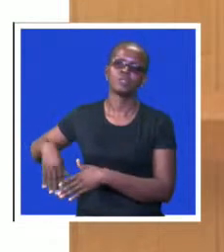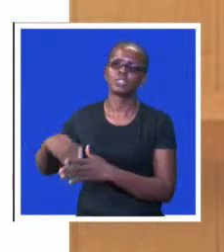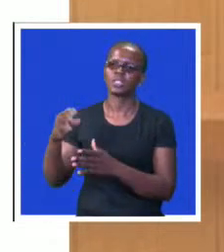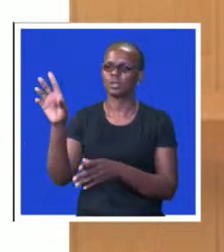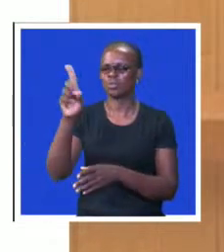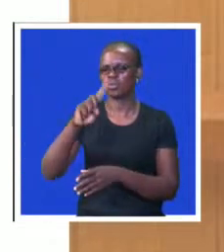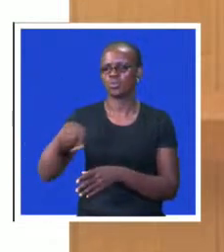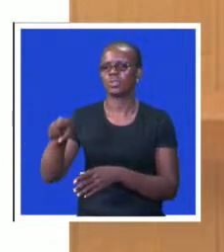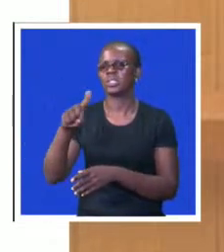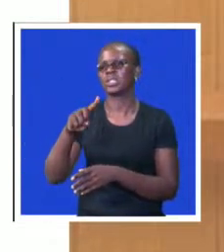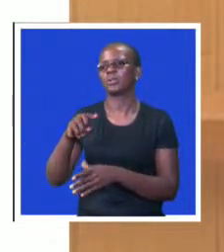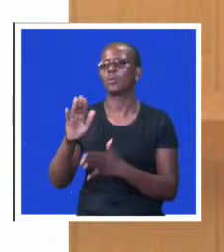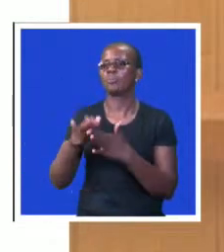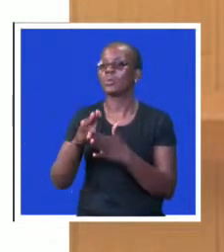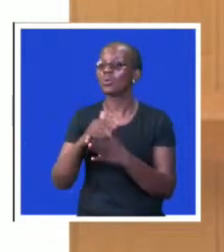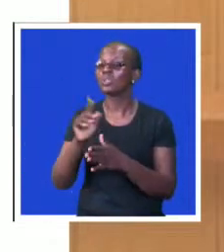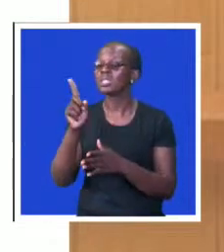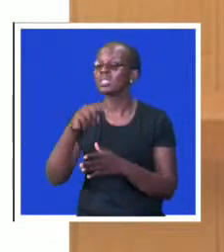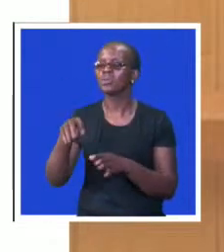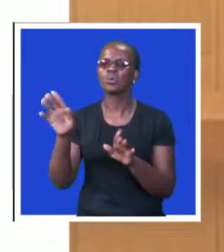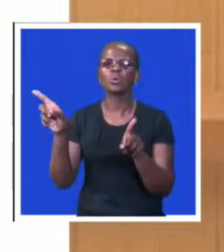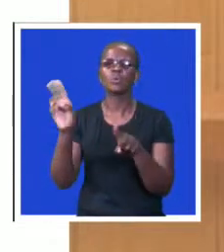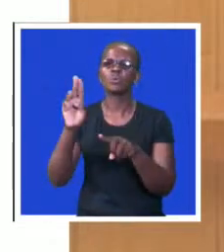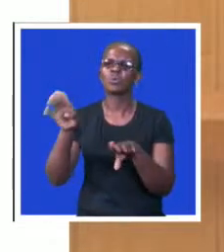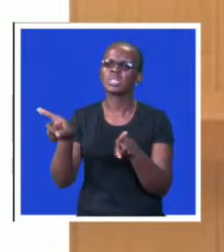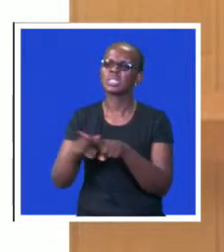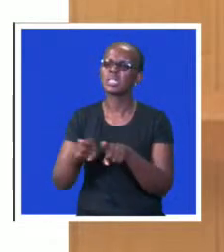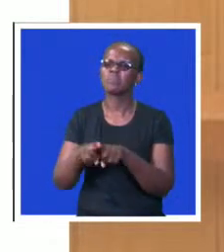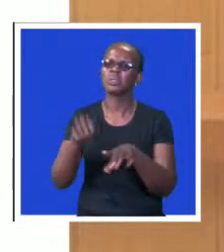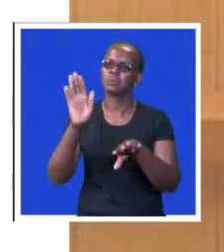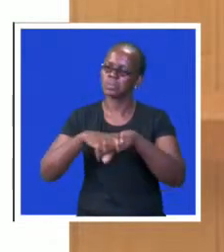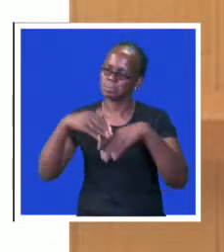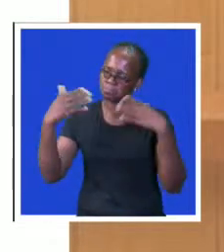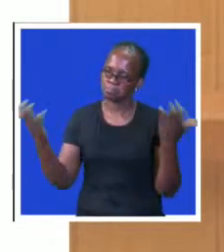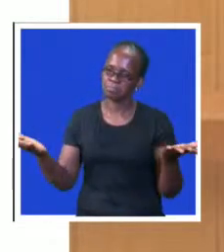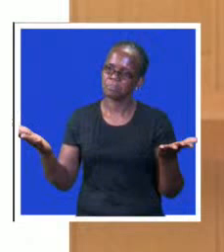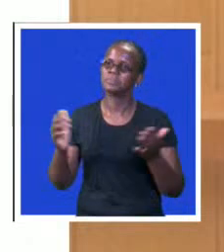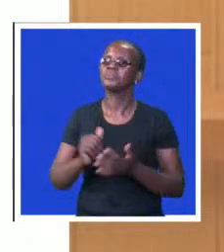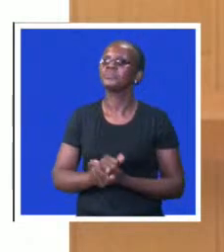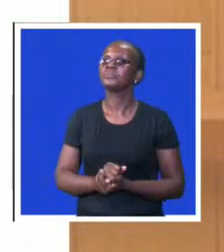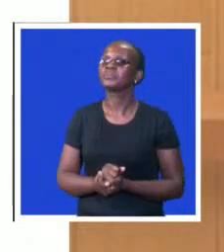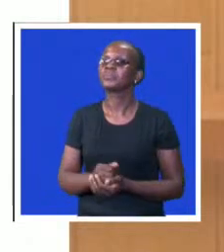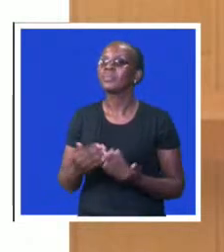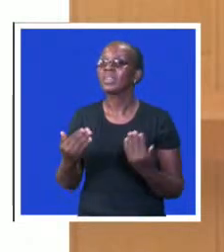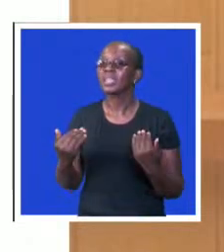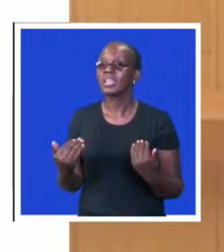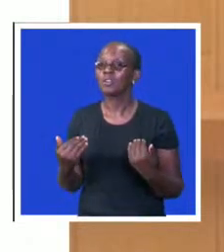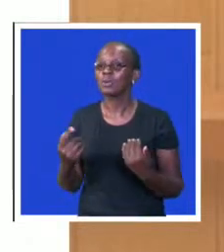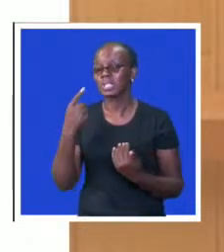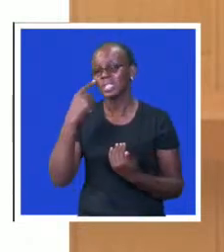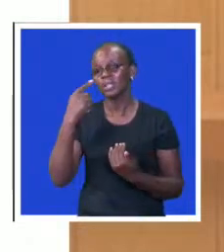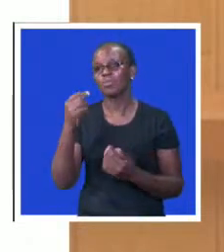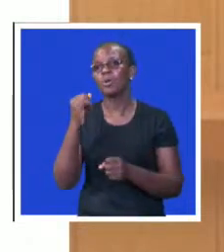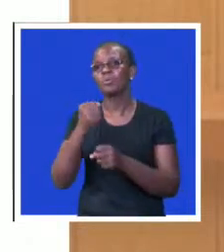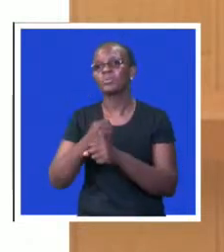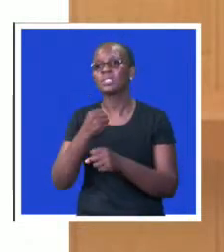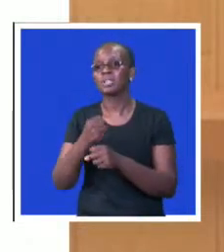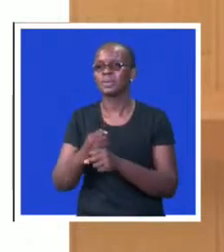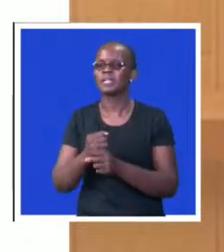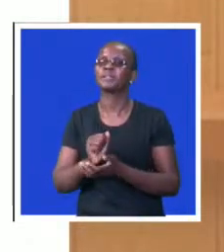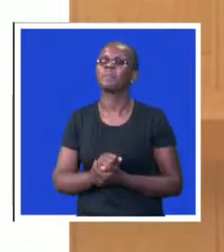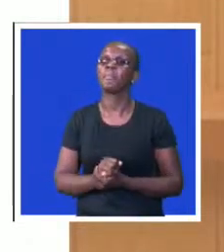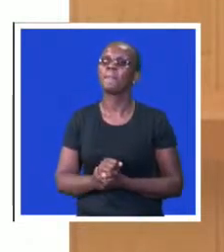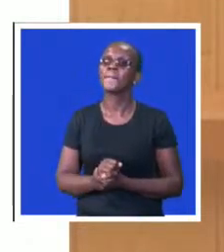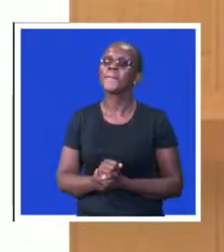0 is nothing. 0 is nothing. Let us look at the activity. In